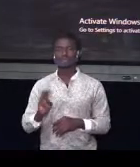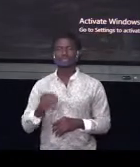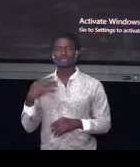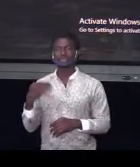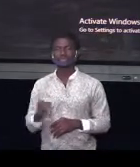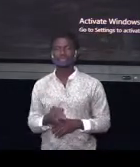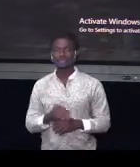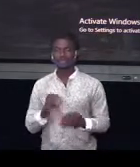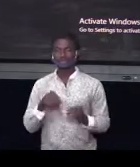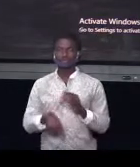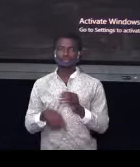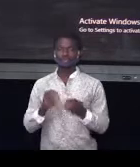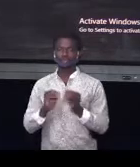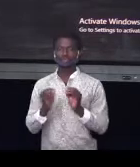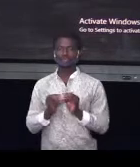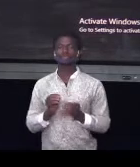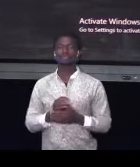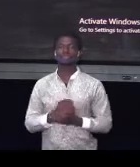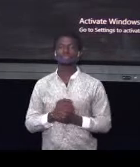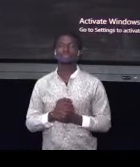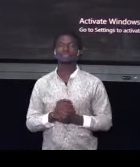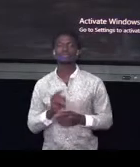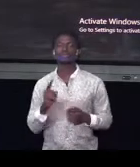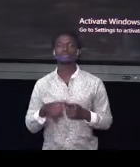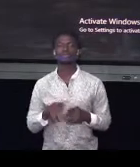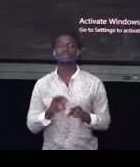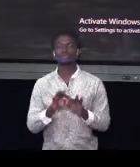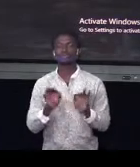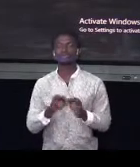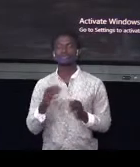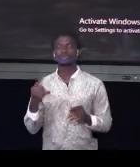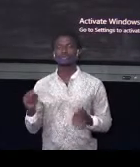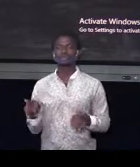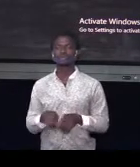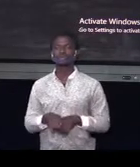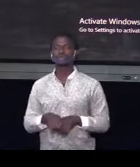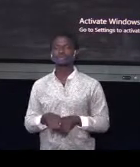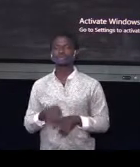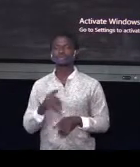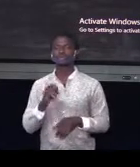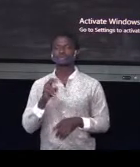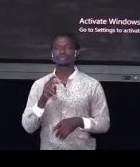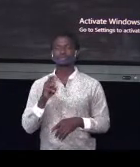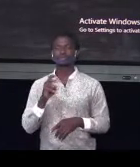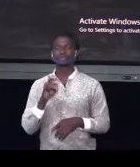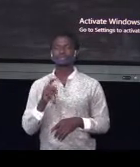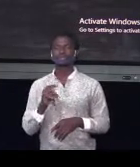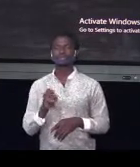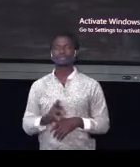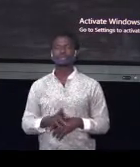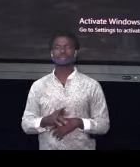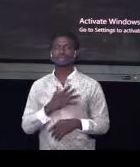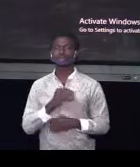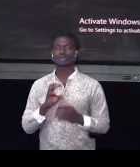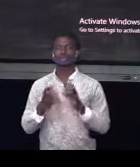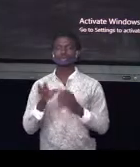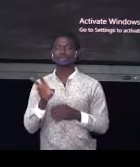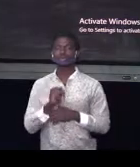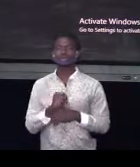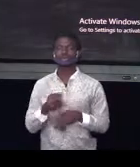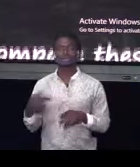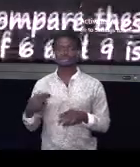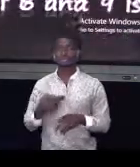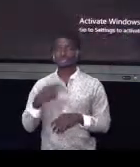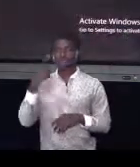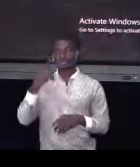the denominators. We use the LCM of the denominators to form the same denominator. Okay, then we